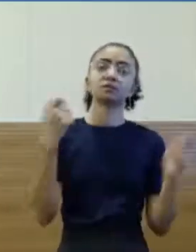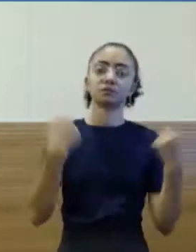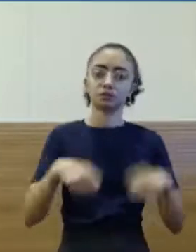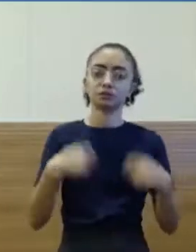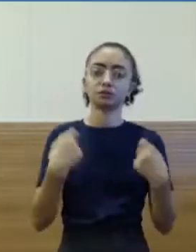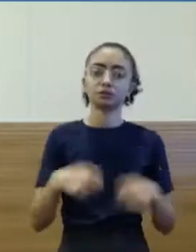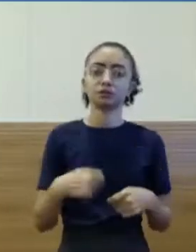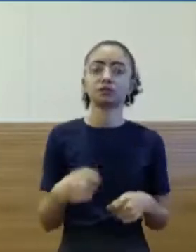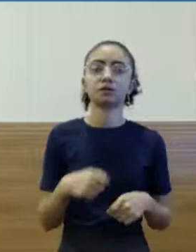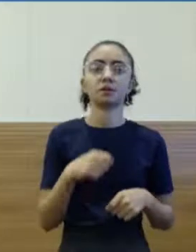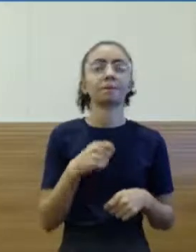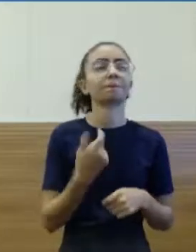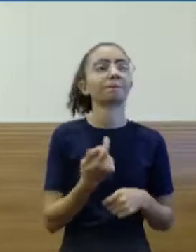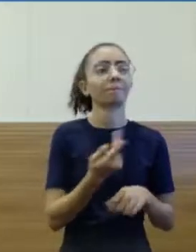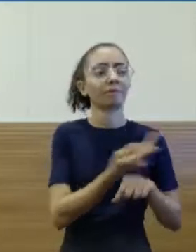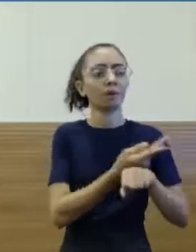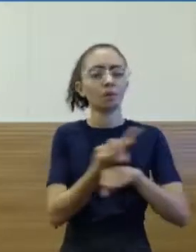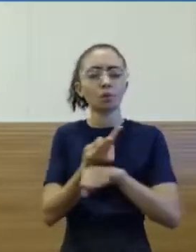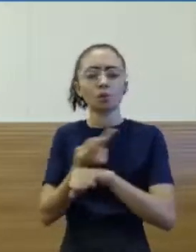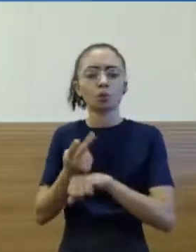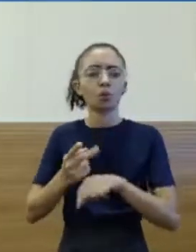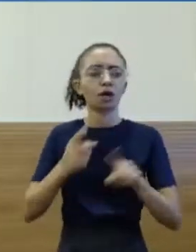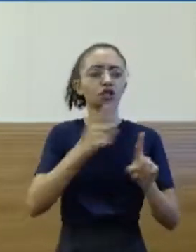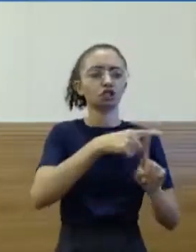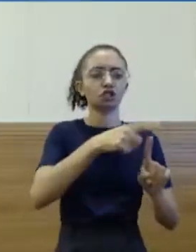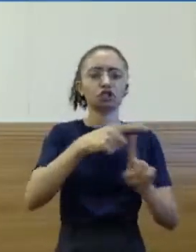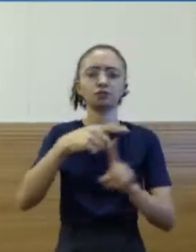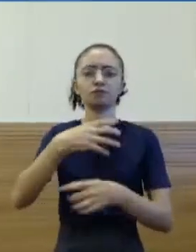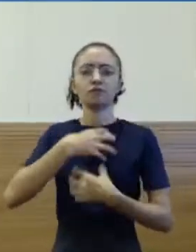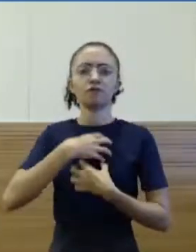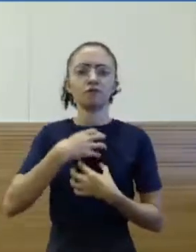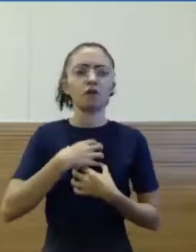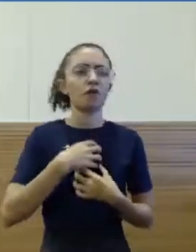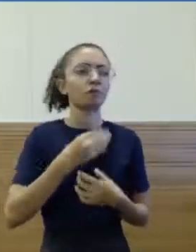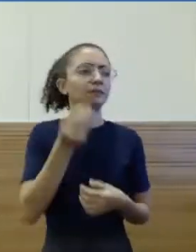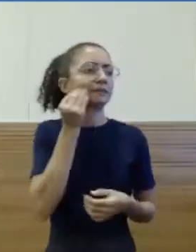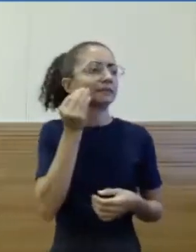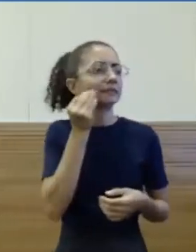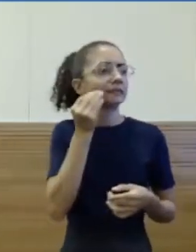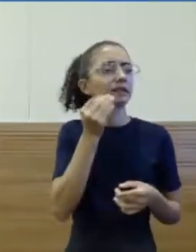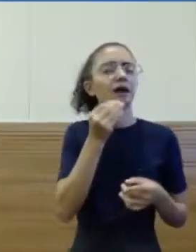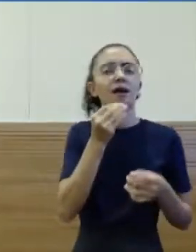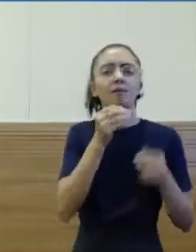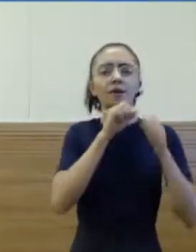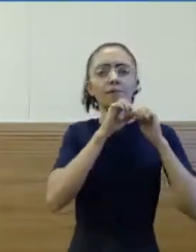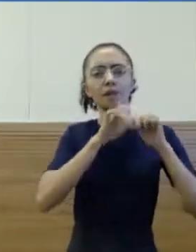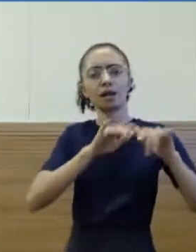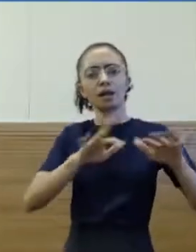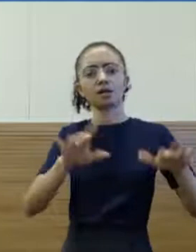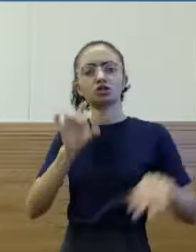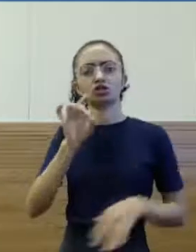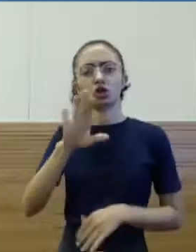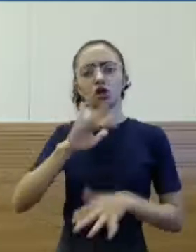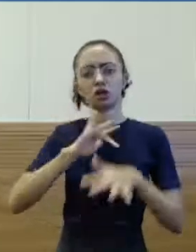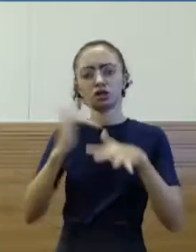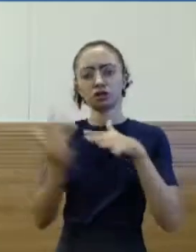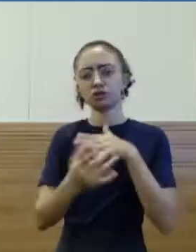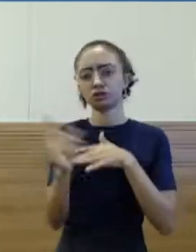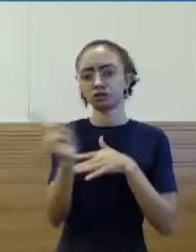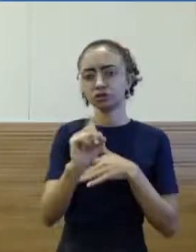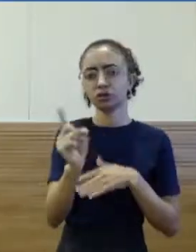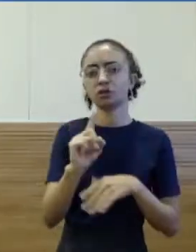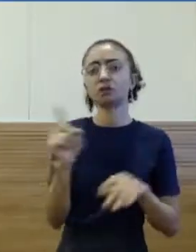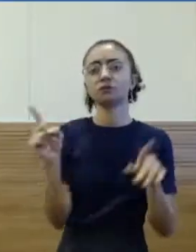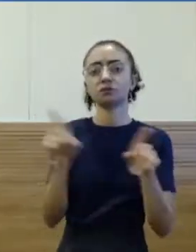to spread the word, not only the social networks. We have the hot sites used, but we